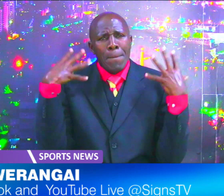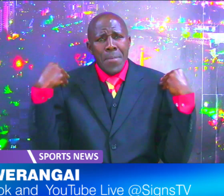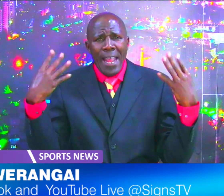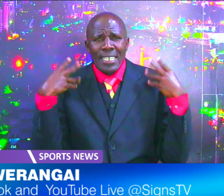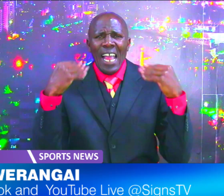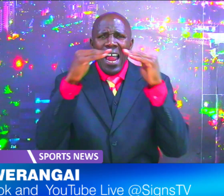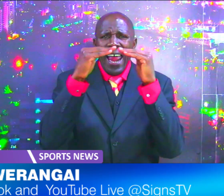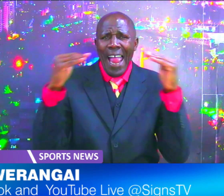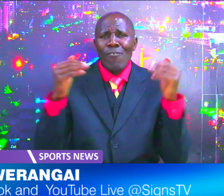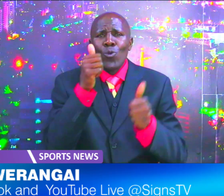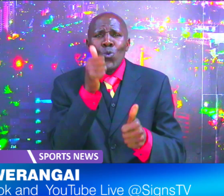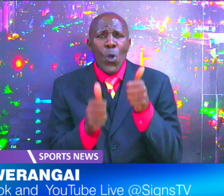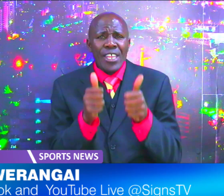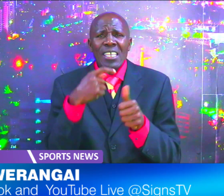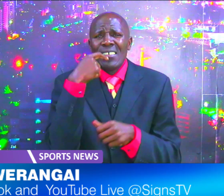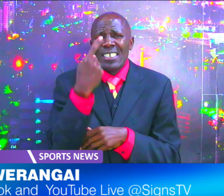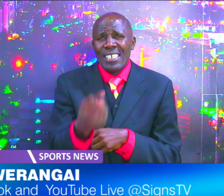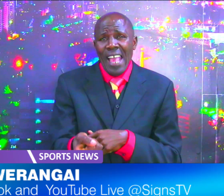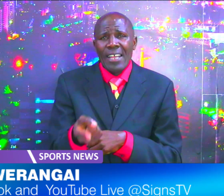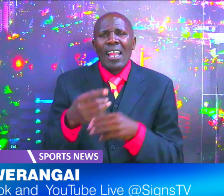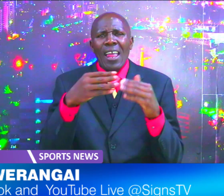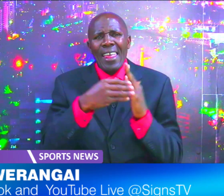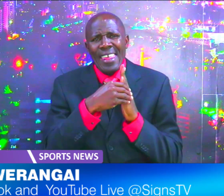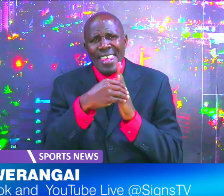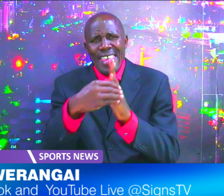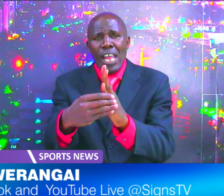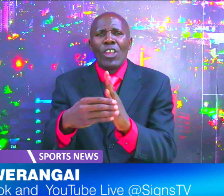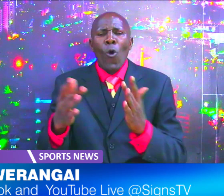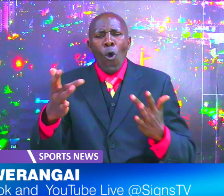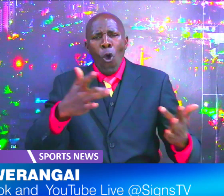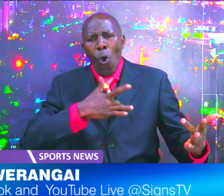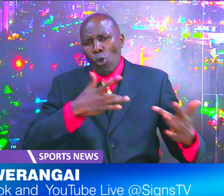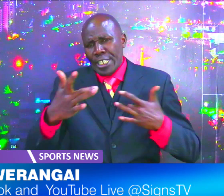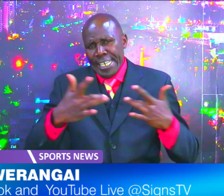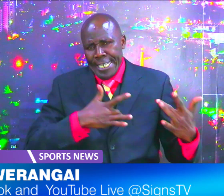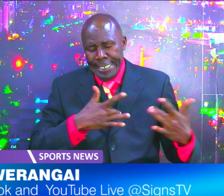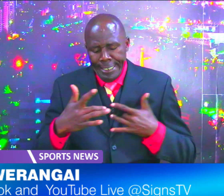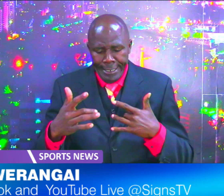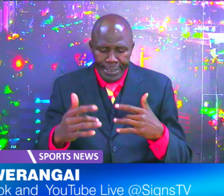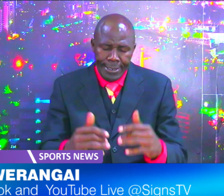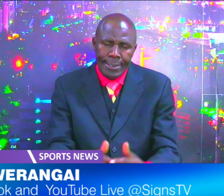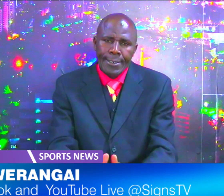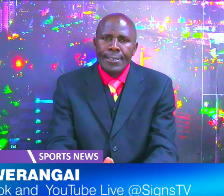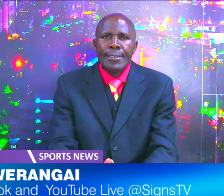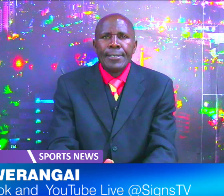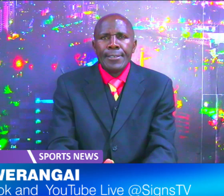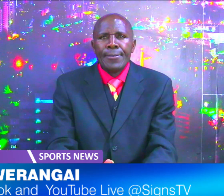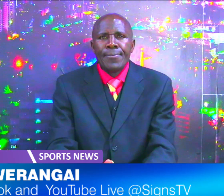level, which he says is his main concern.